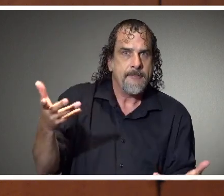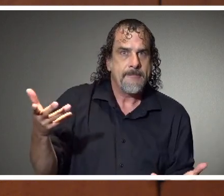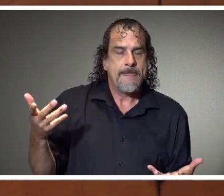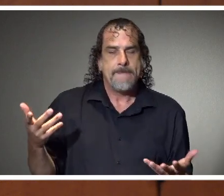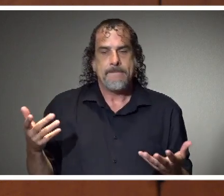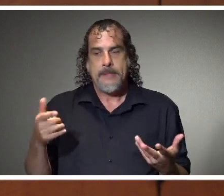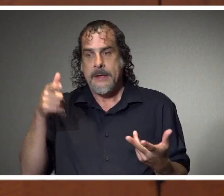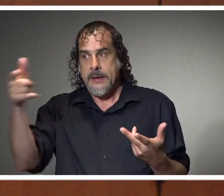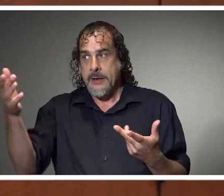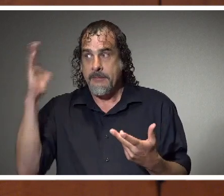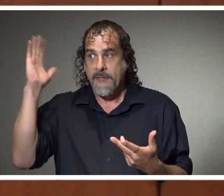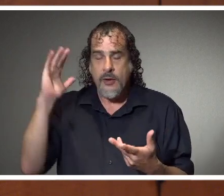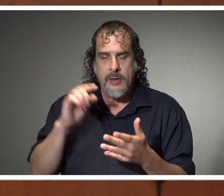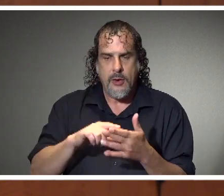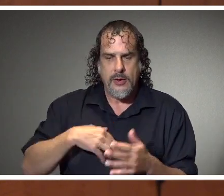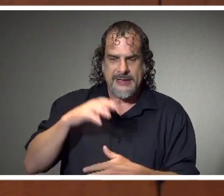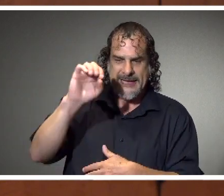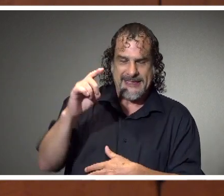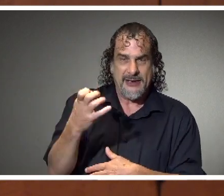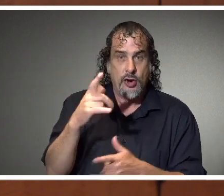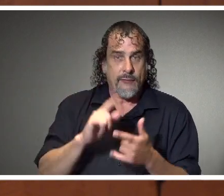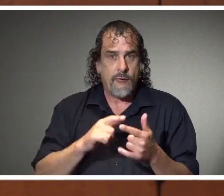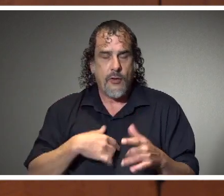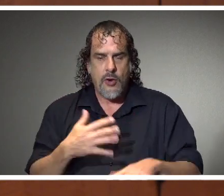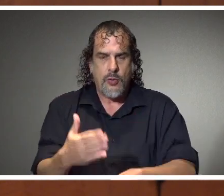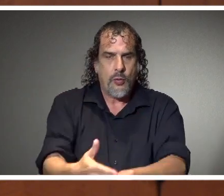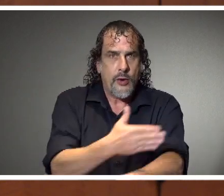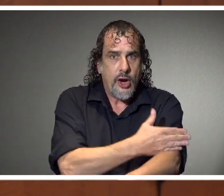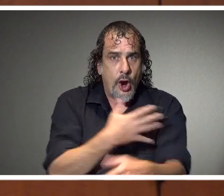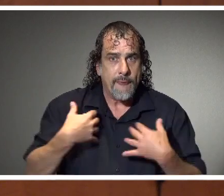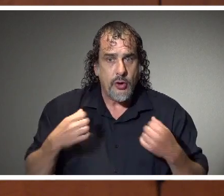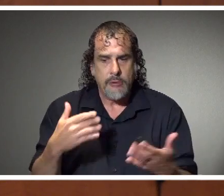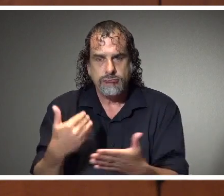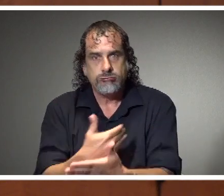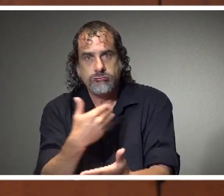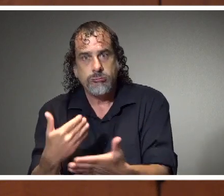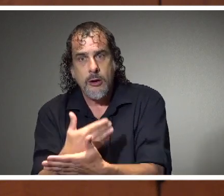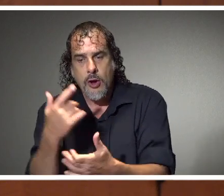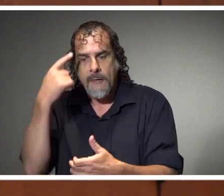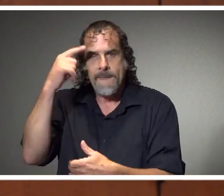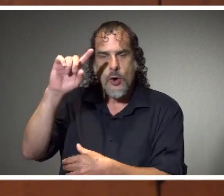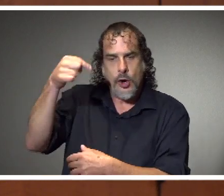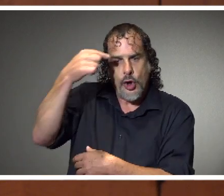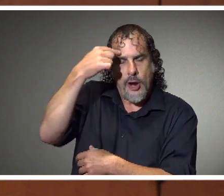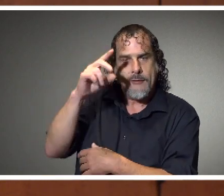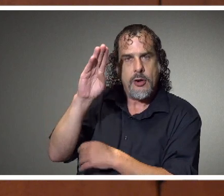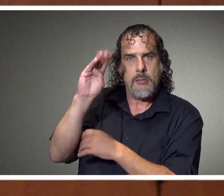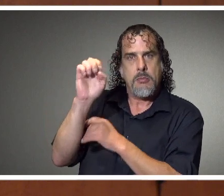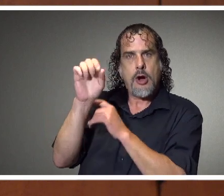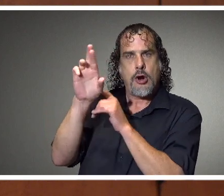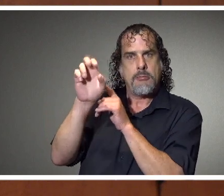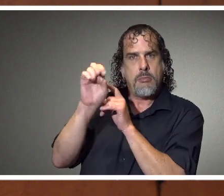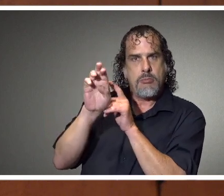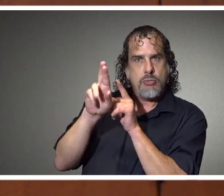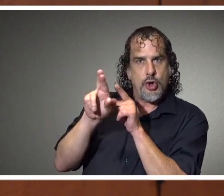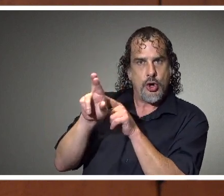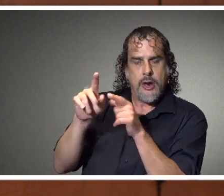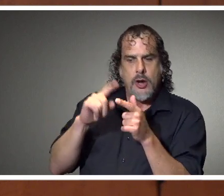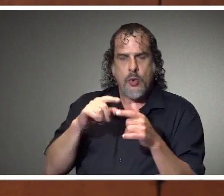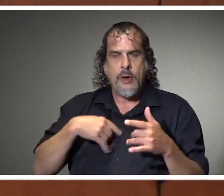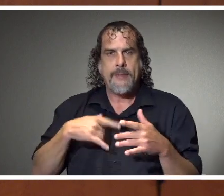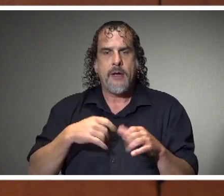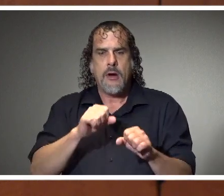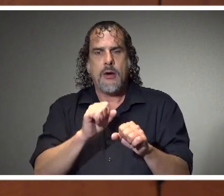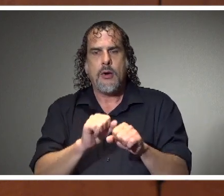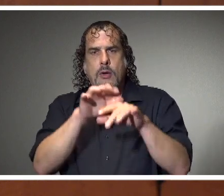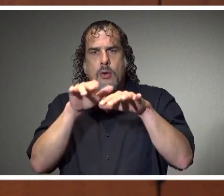executive director of the Recovery and Renewal, as well as policy director for Governor Barbour, coordinating recovery from the Deepwater Horizon spill,